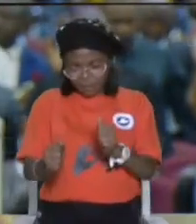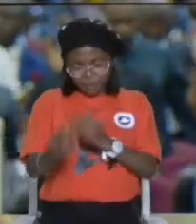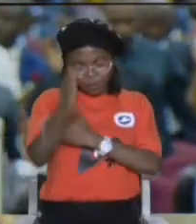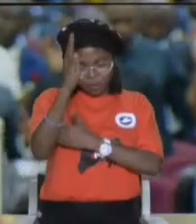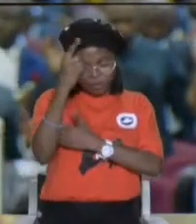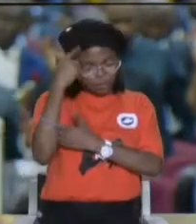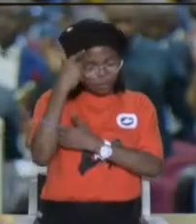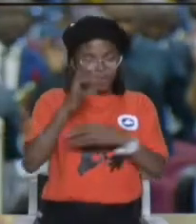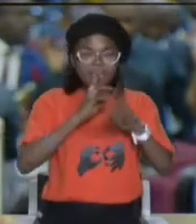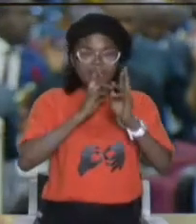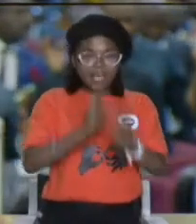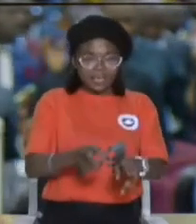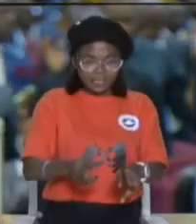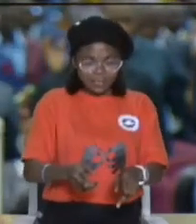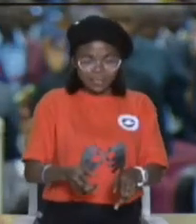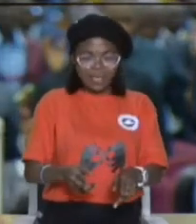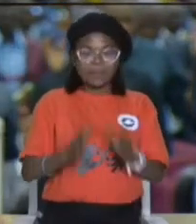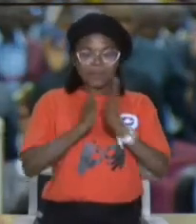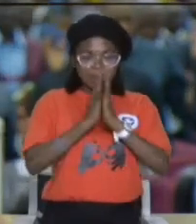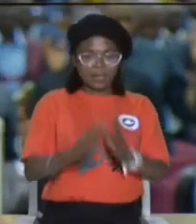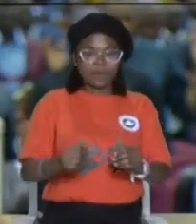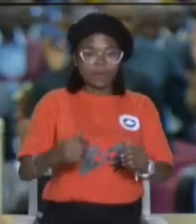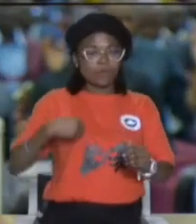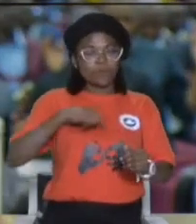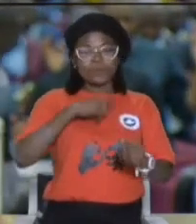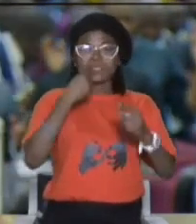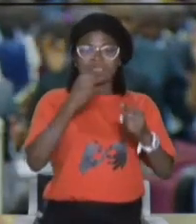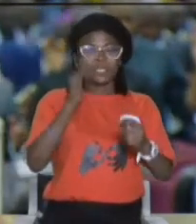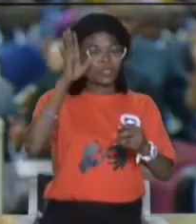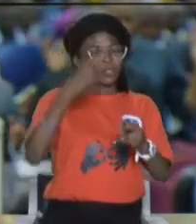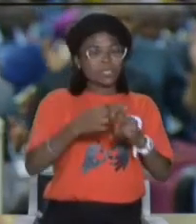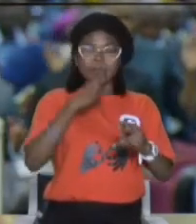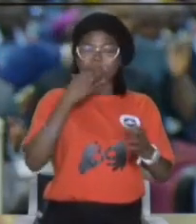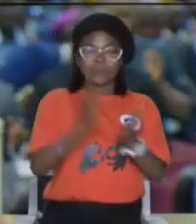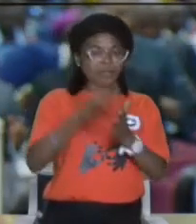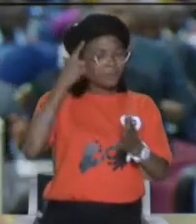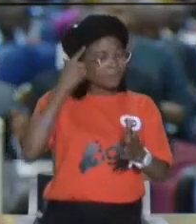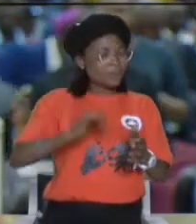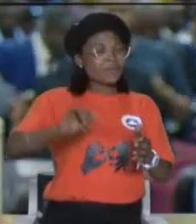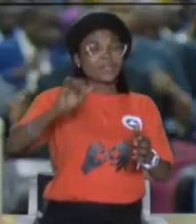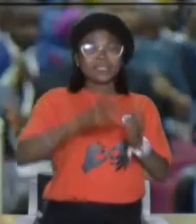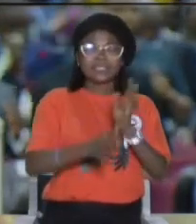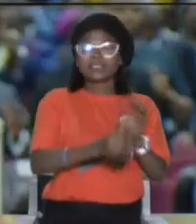We say your name of praise forever. In Jesus' mighty name, we have prayed.